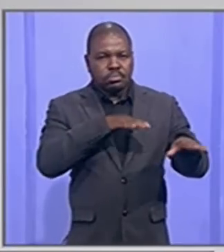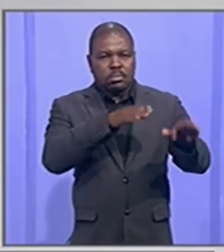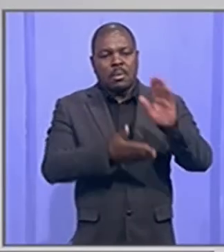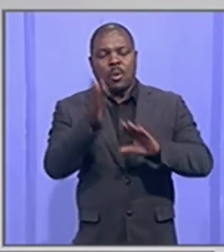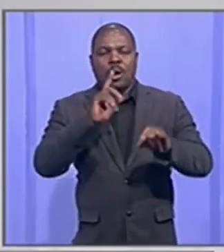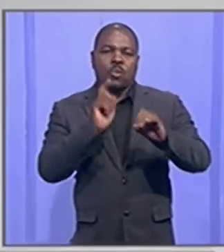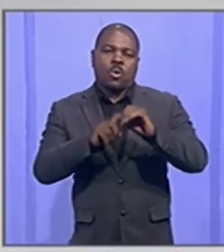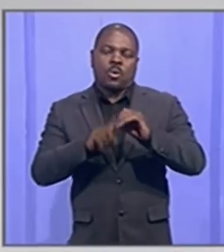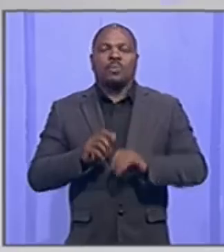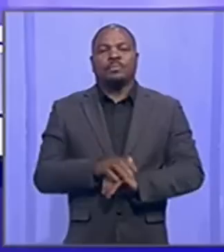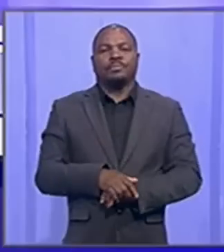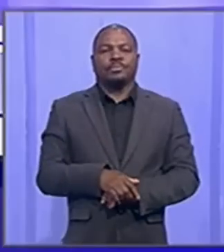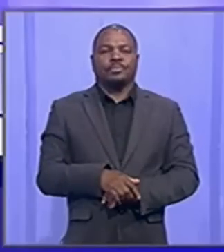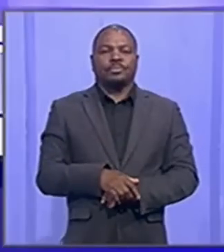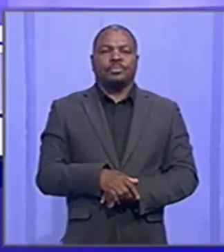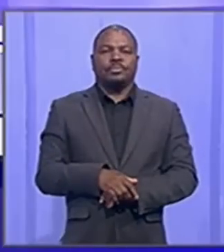Qwaqwa.